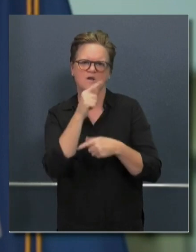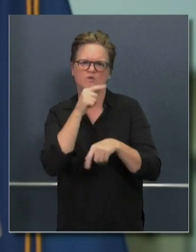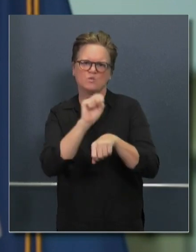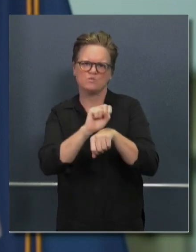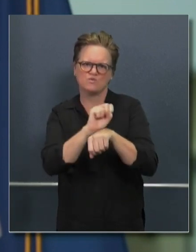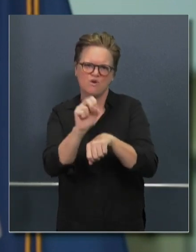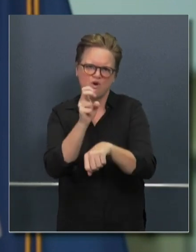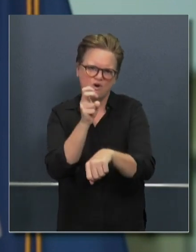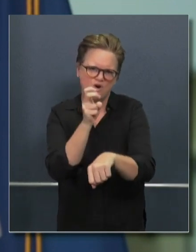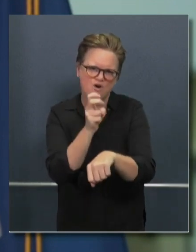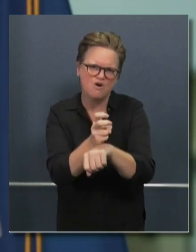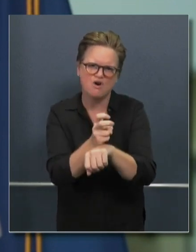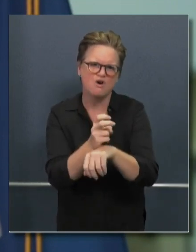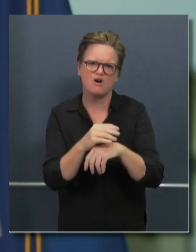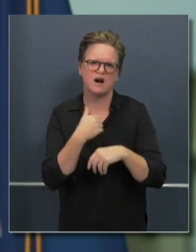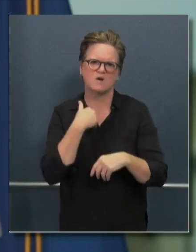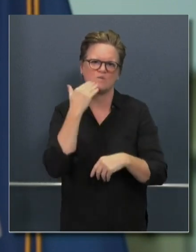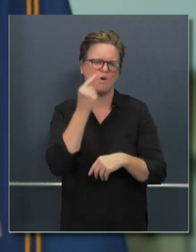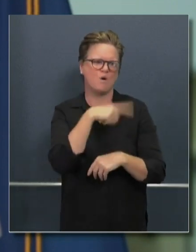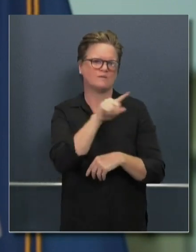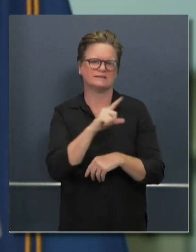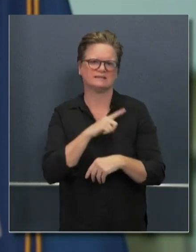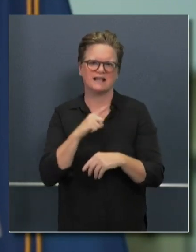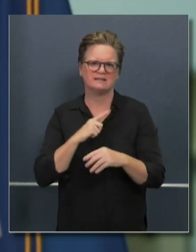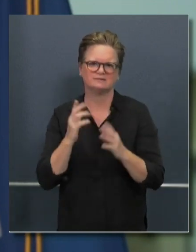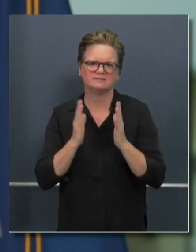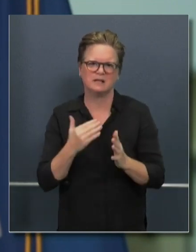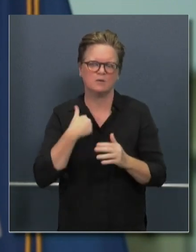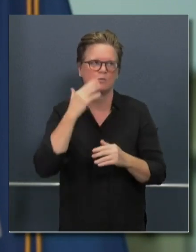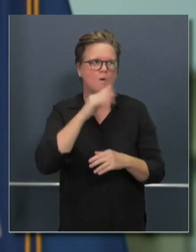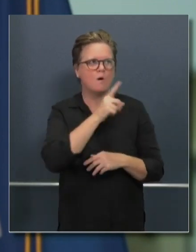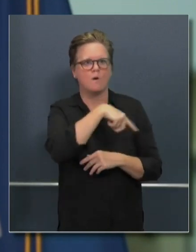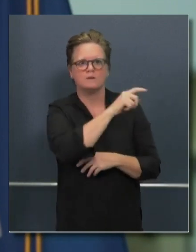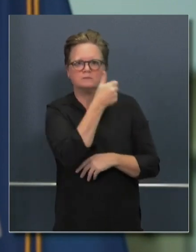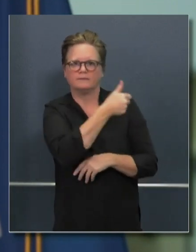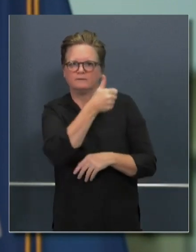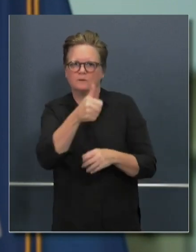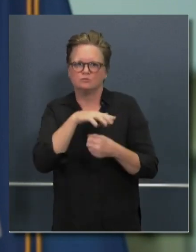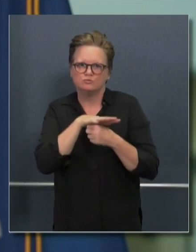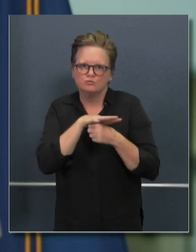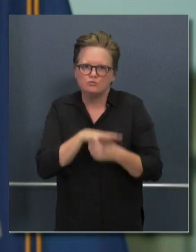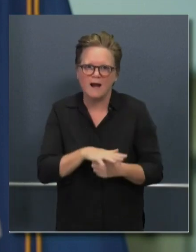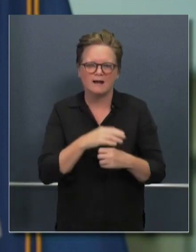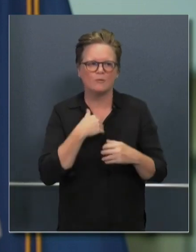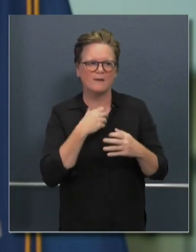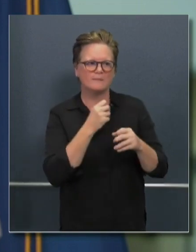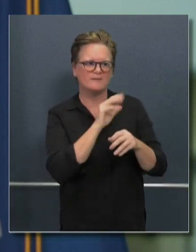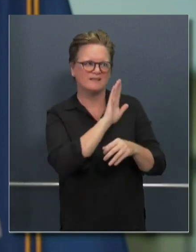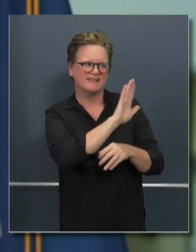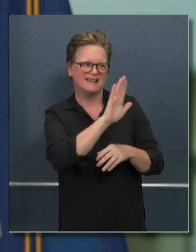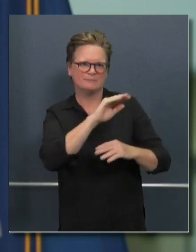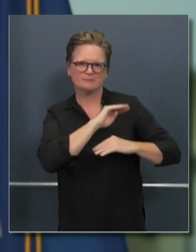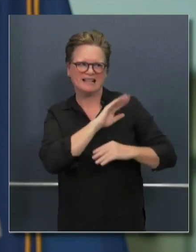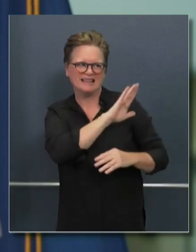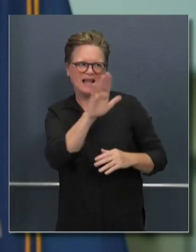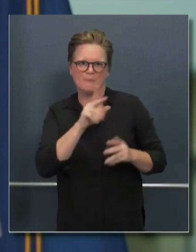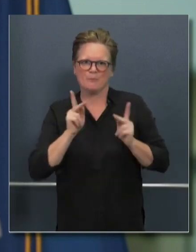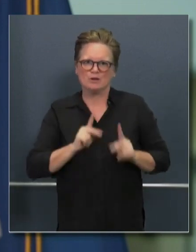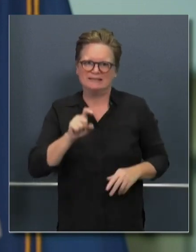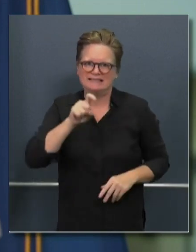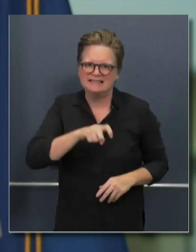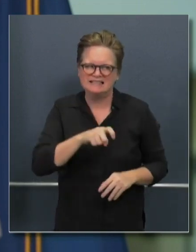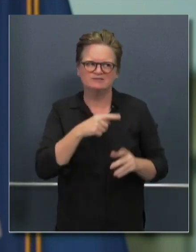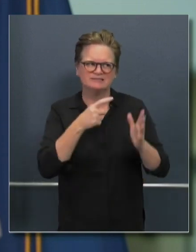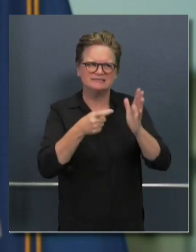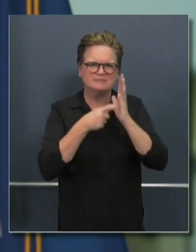the legislature is under, and all of us are under, to meet the needs at a time when people demand more, not less, of their